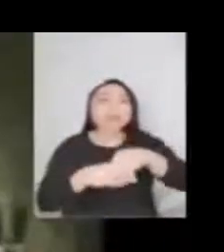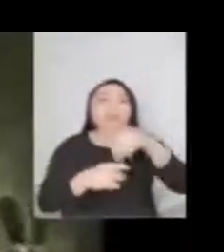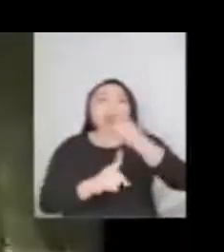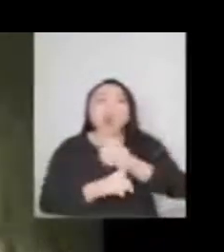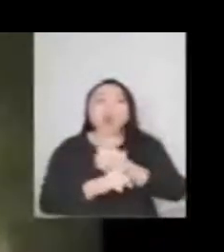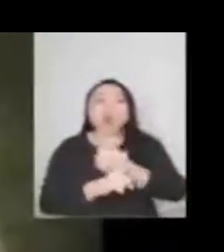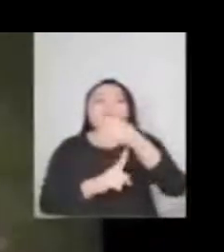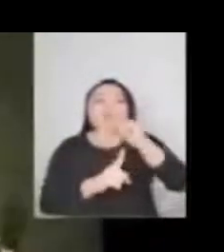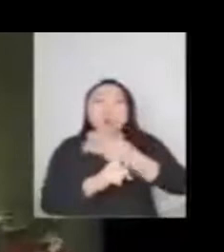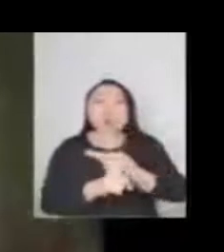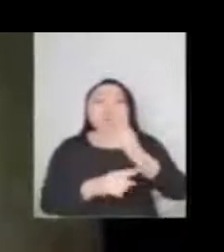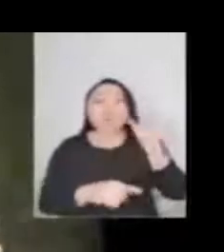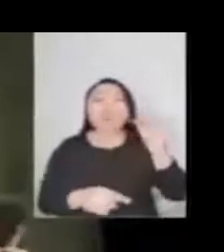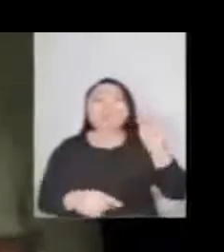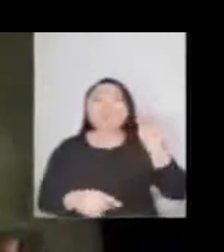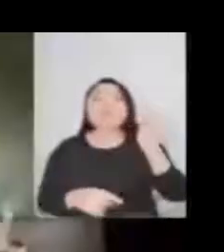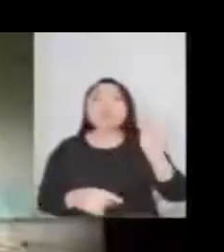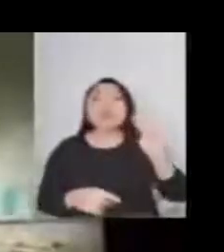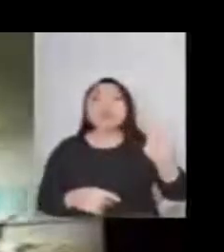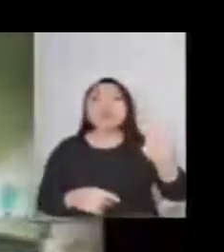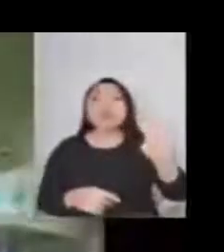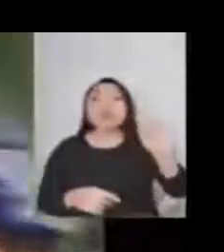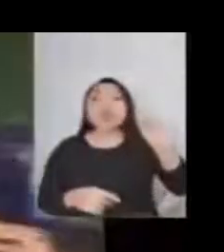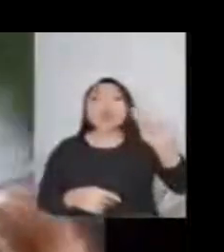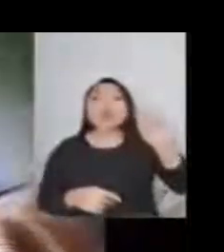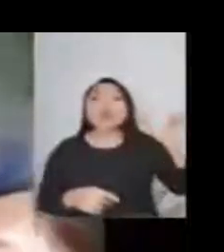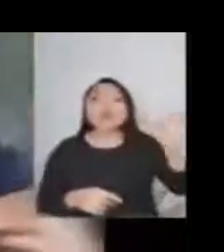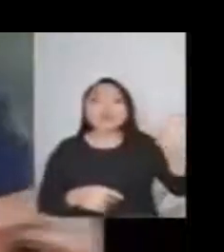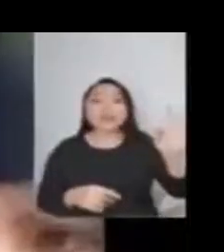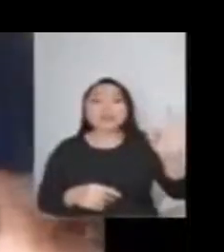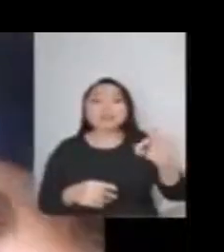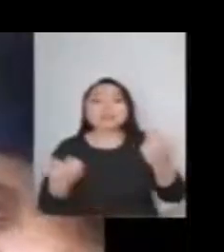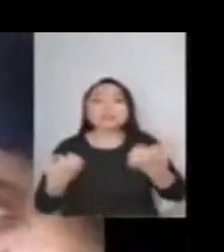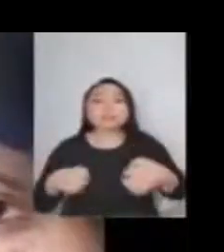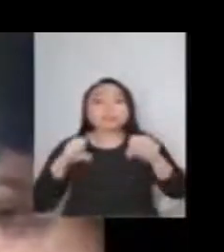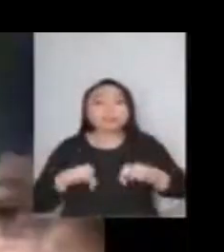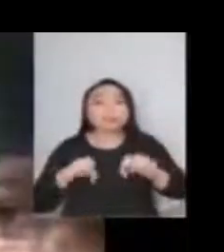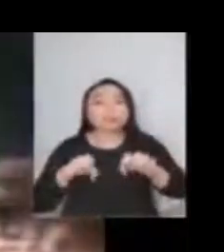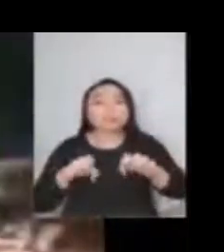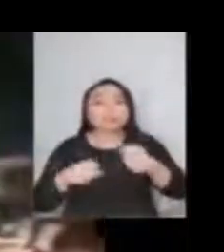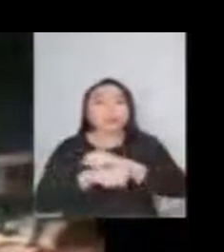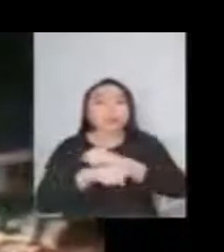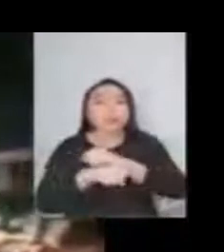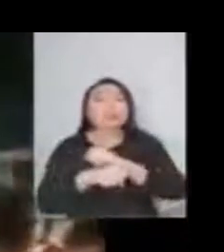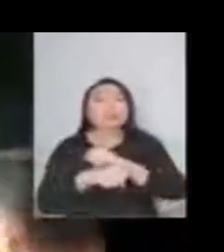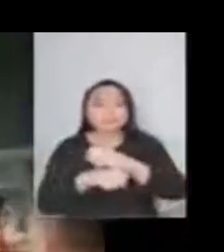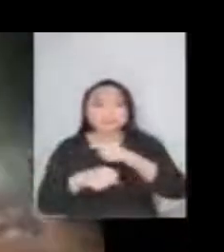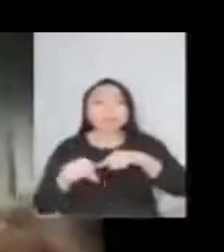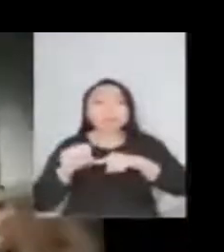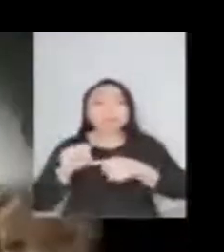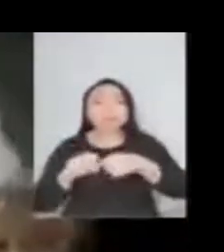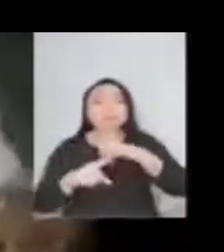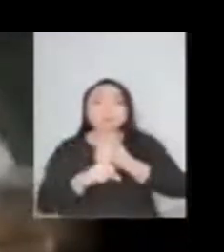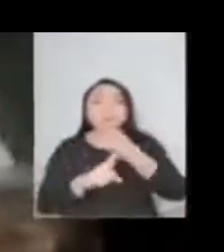Incremental increase in the recruitment and training of women in the police force, forensics and legal services,